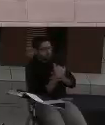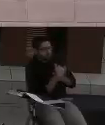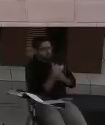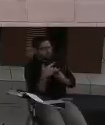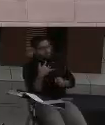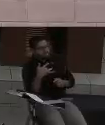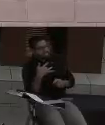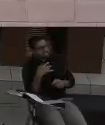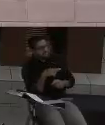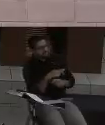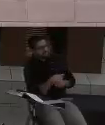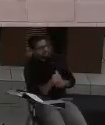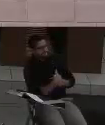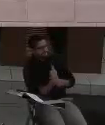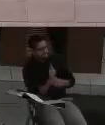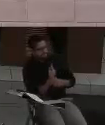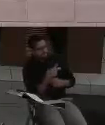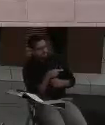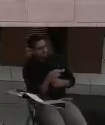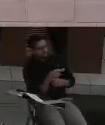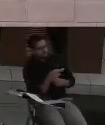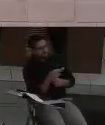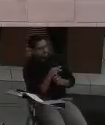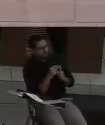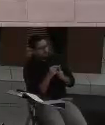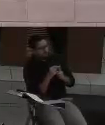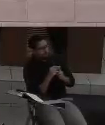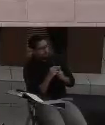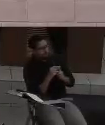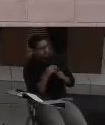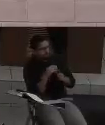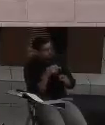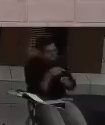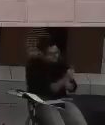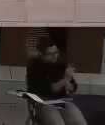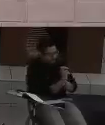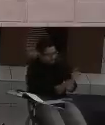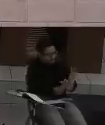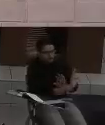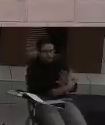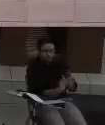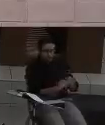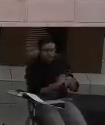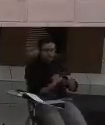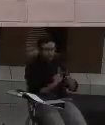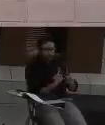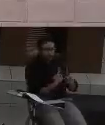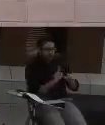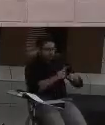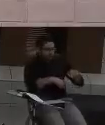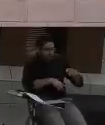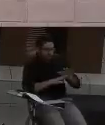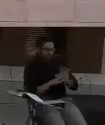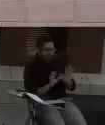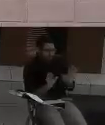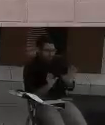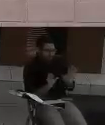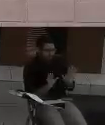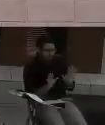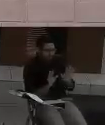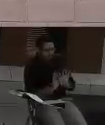to recognize those thoughts and then, through intention, to not act on those thoughts. That what comes out of